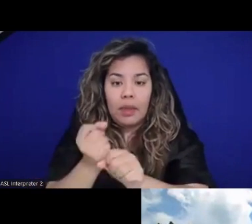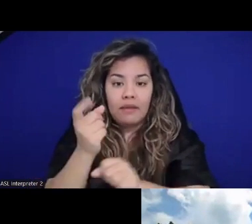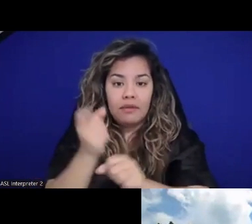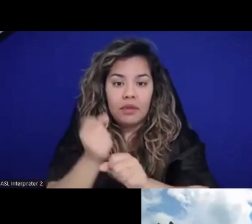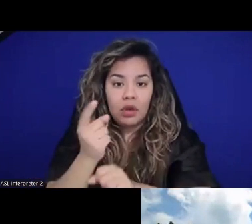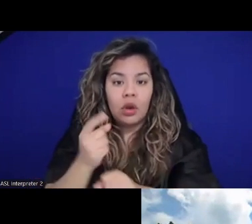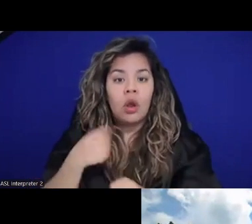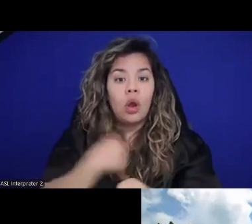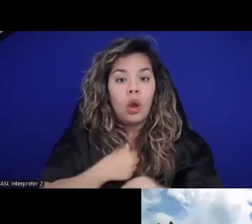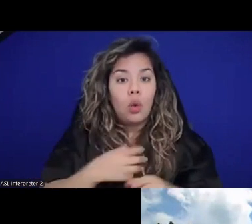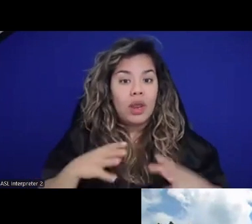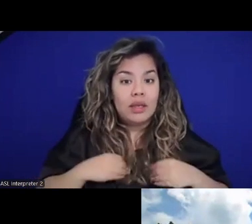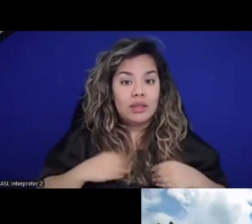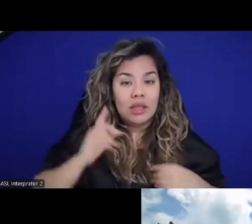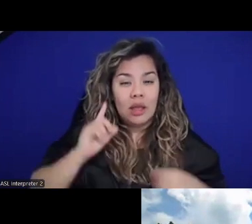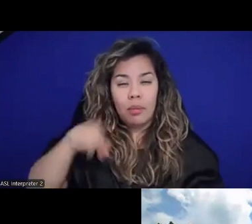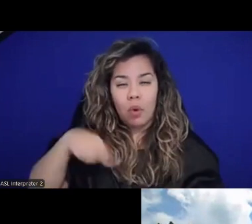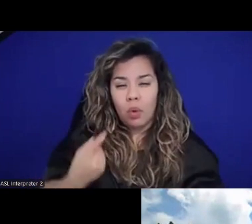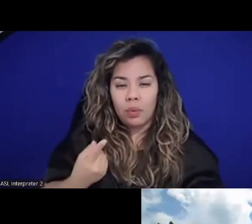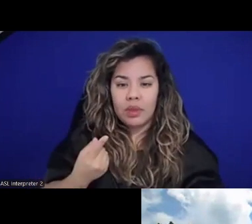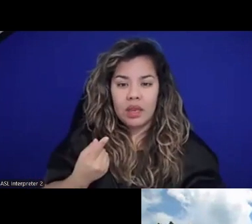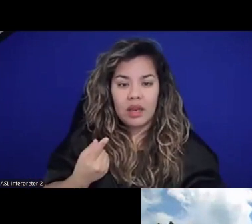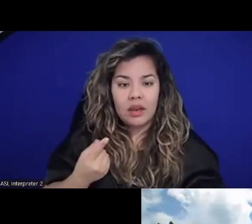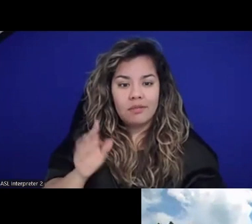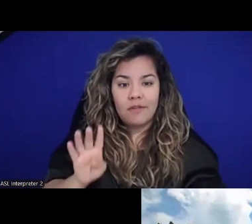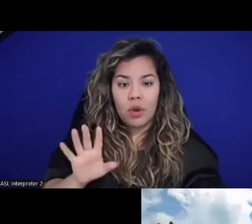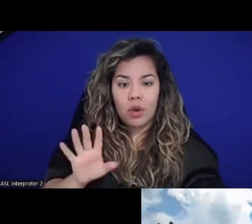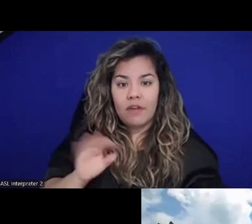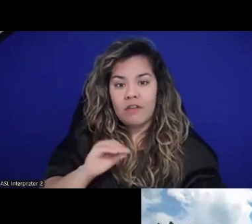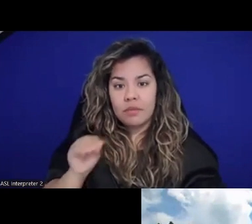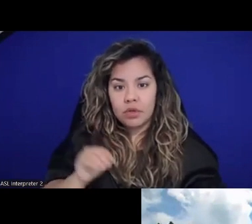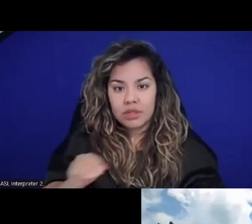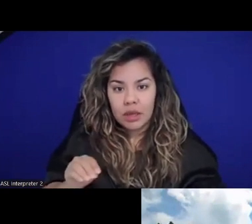accept only 4 to 5%.